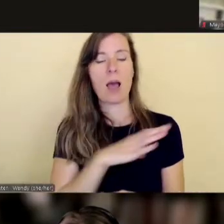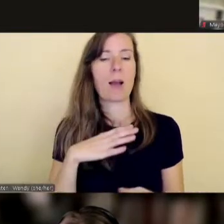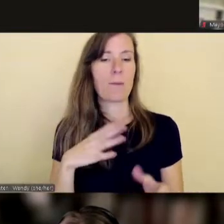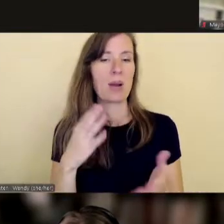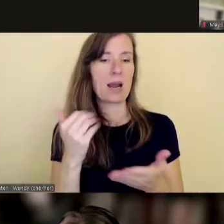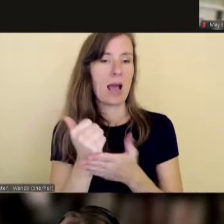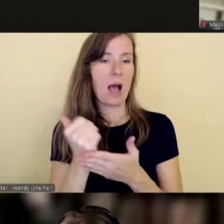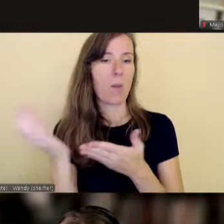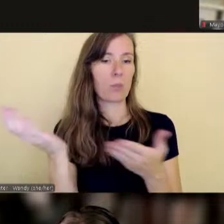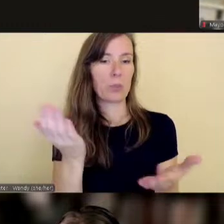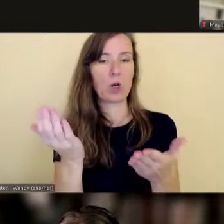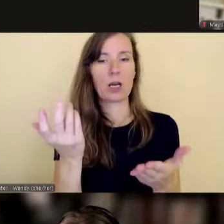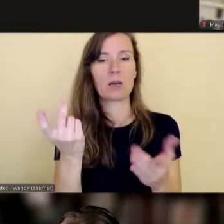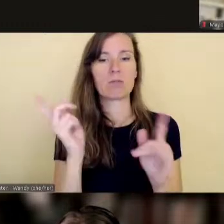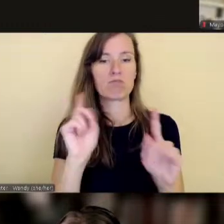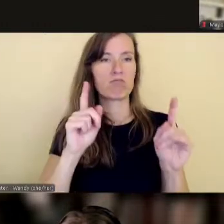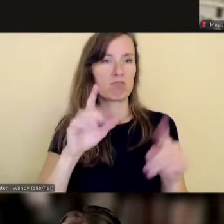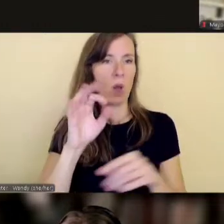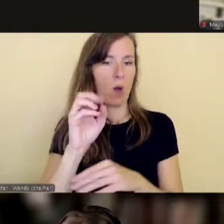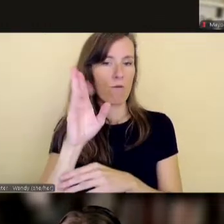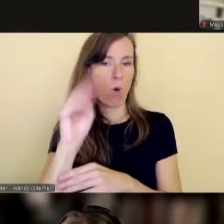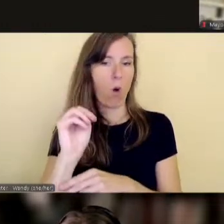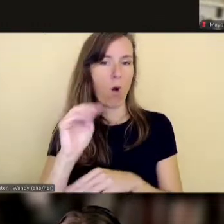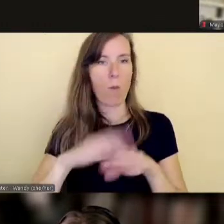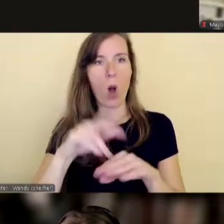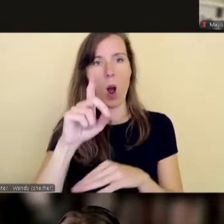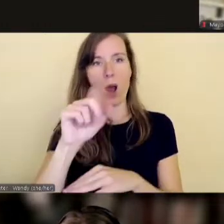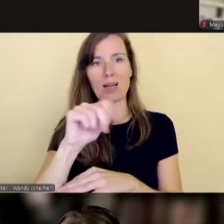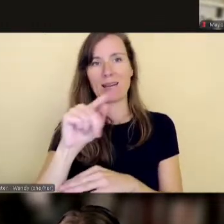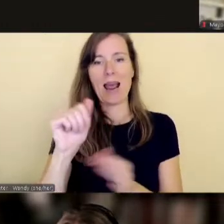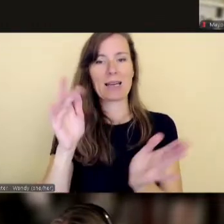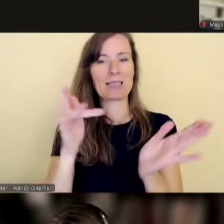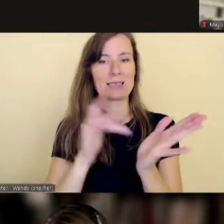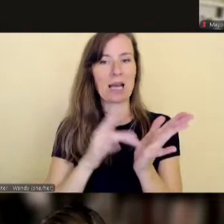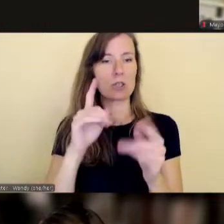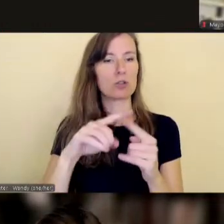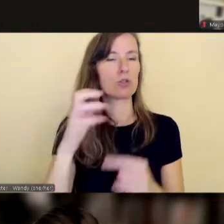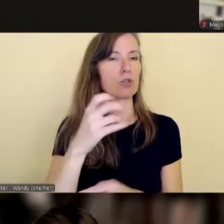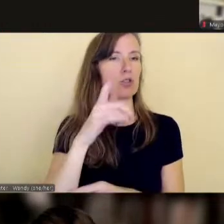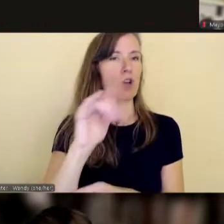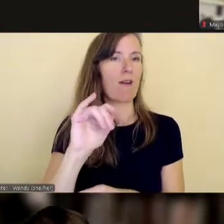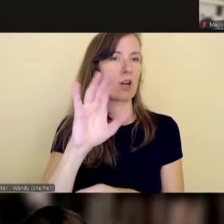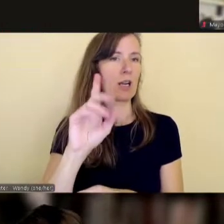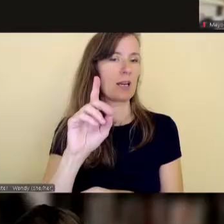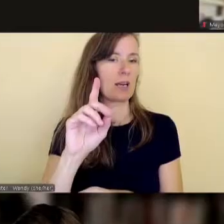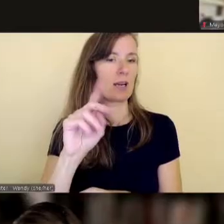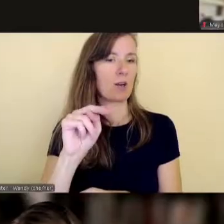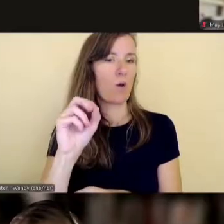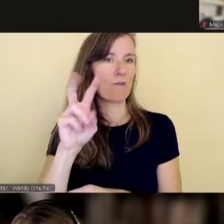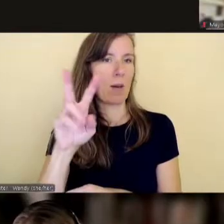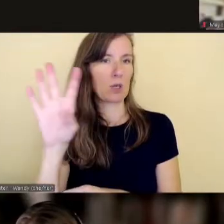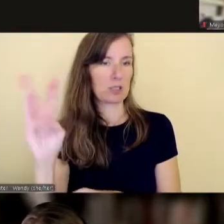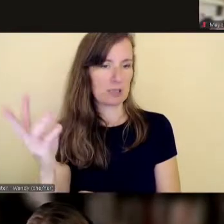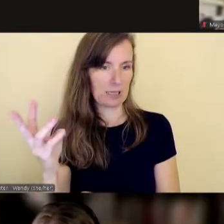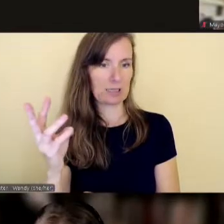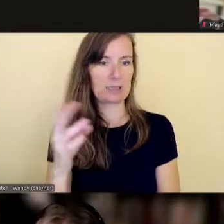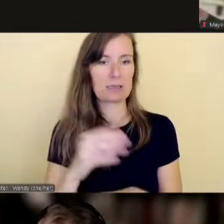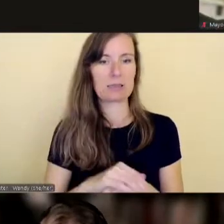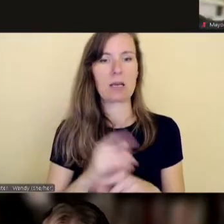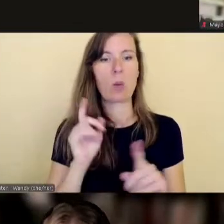will be attending the November 20th County Climate Leadership Summit. That's it for now. Thank